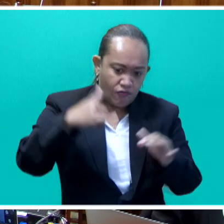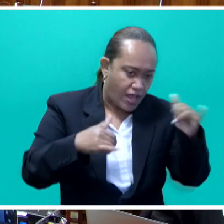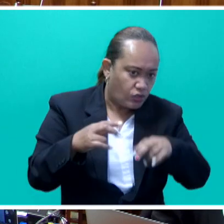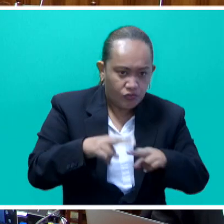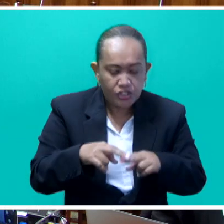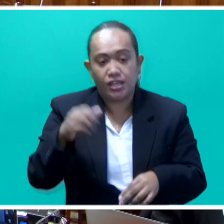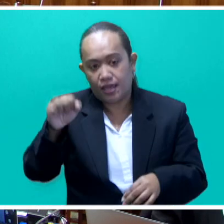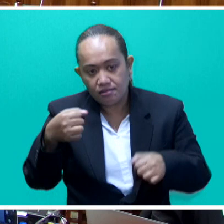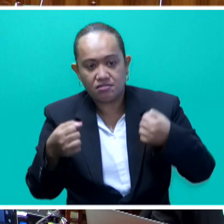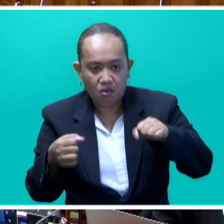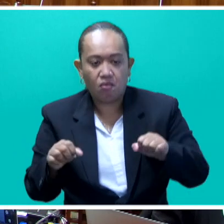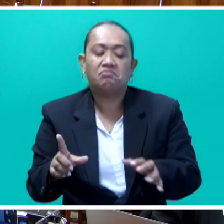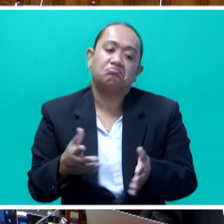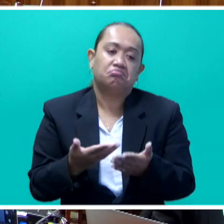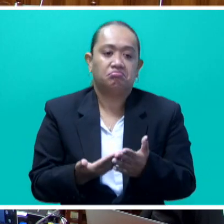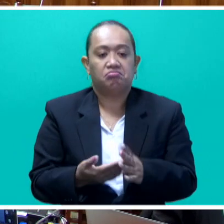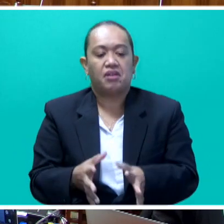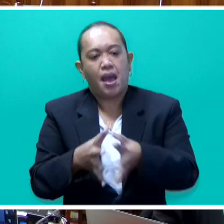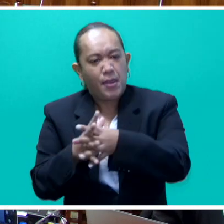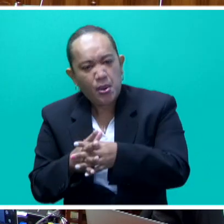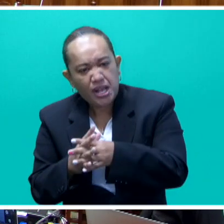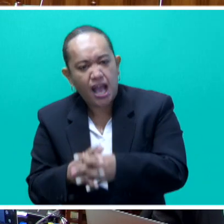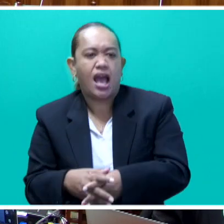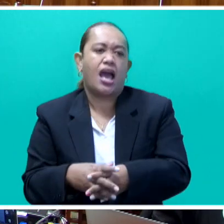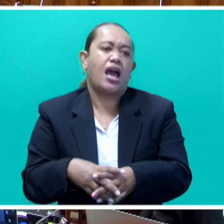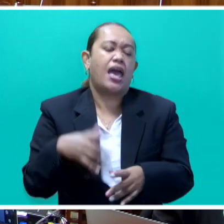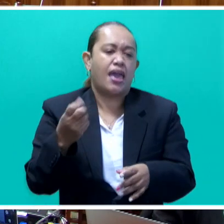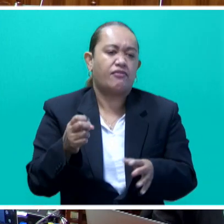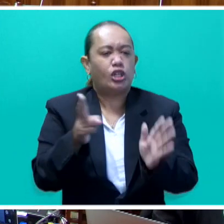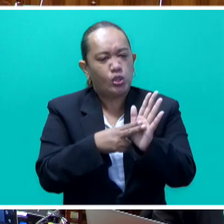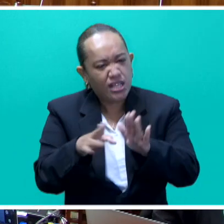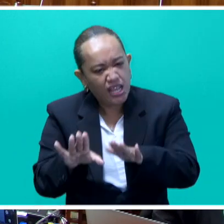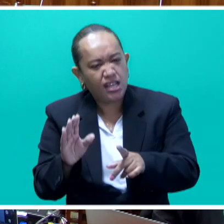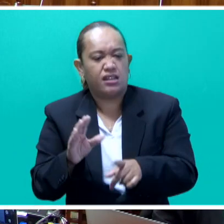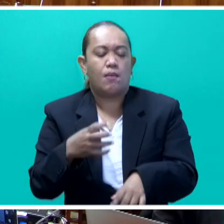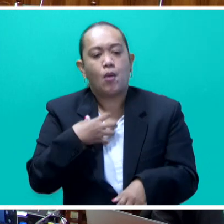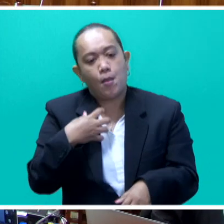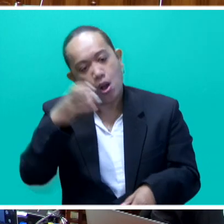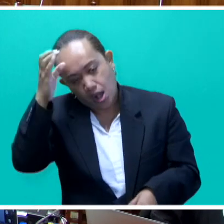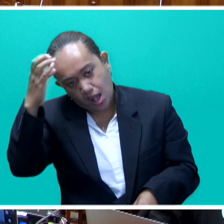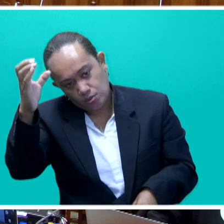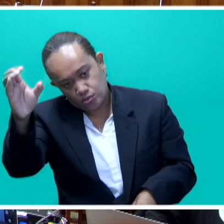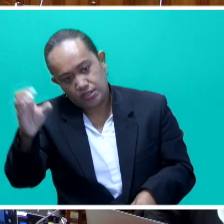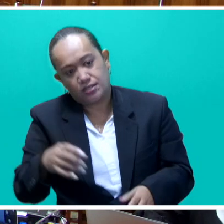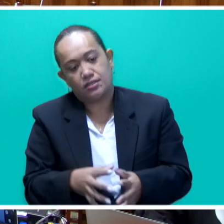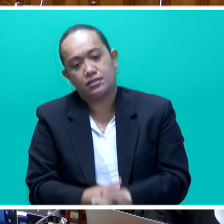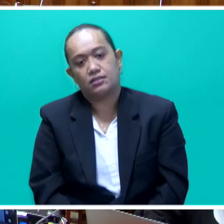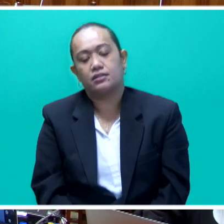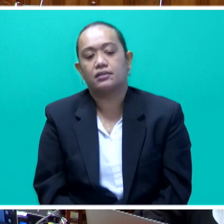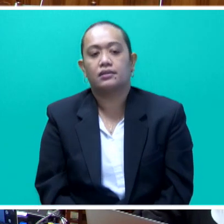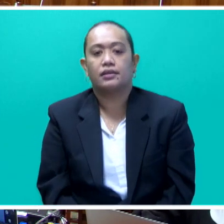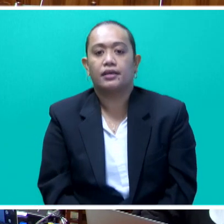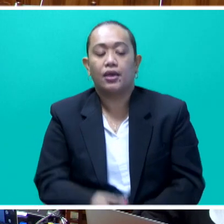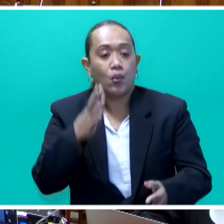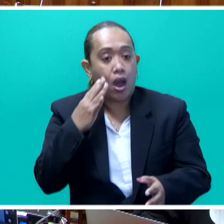Zealand, and the United States of America and Canada. It is a clear signal that when we open our borders, there will